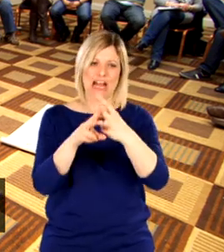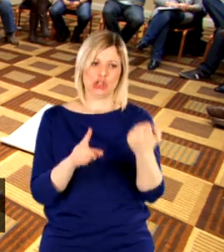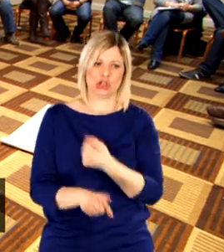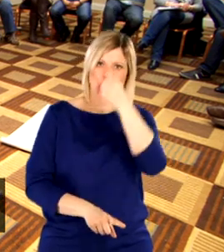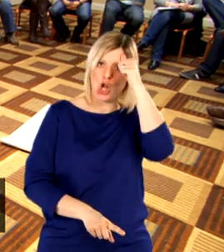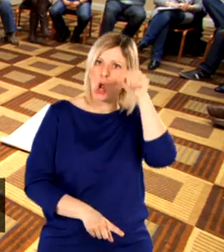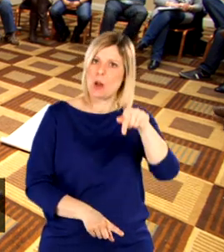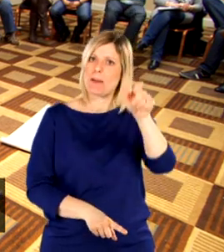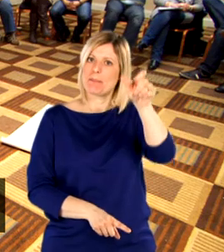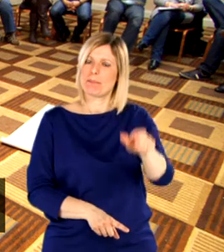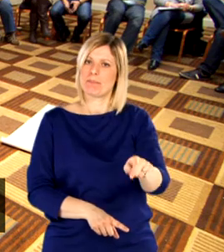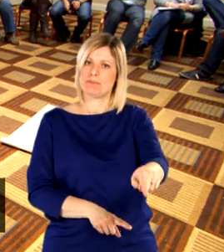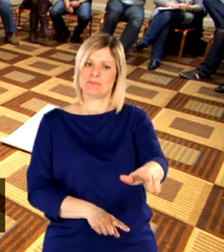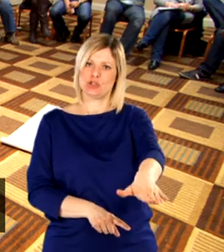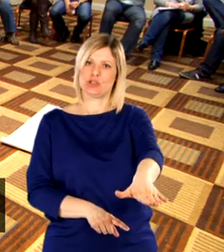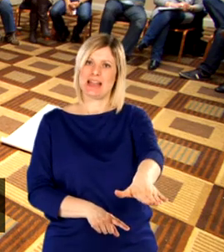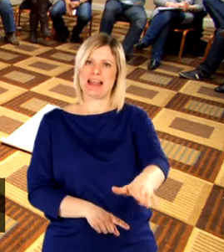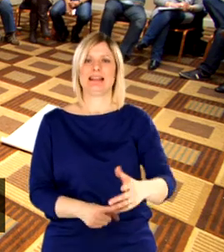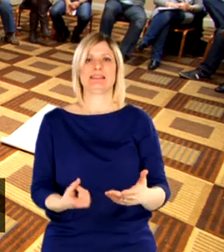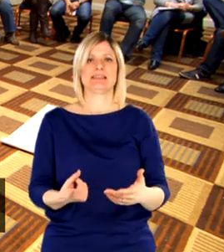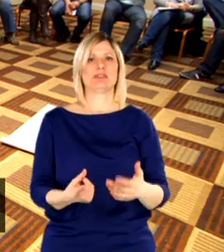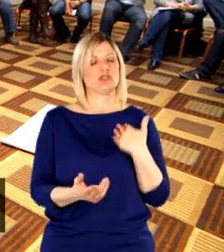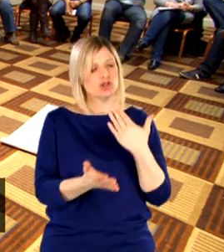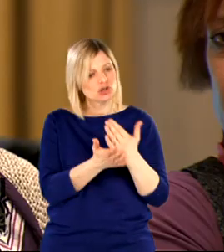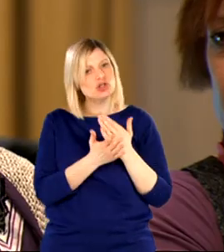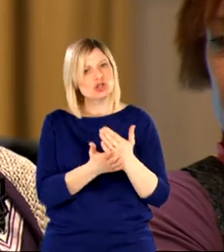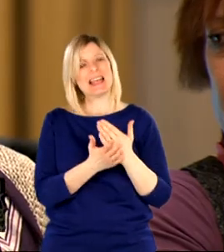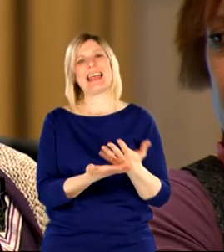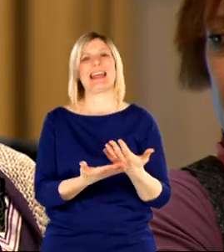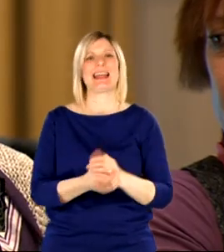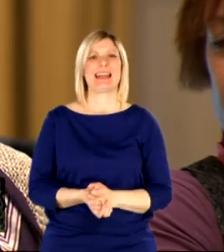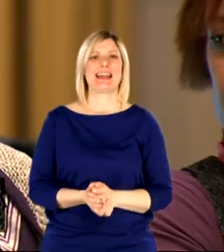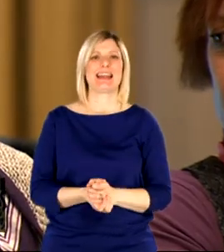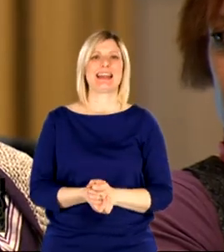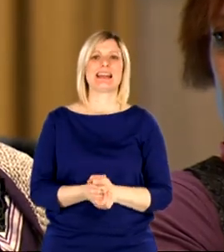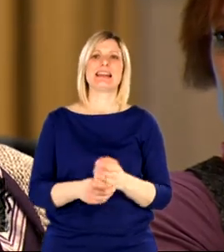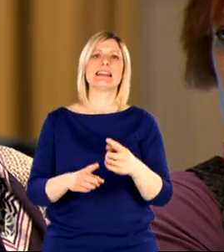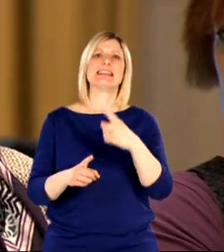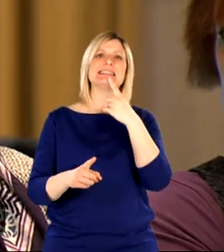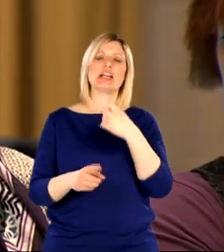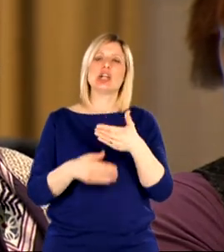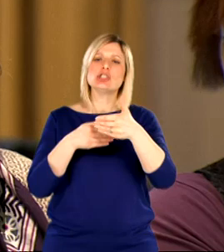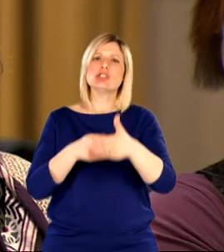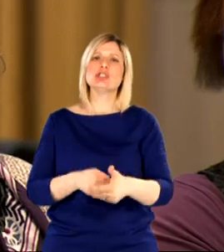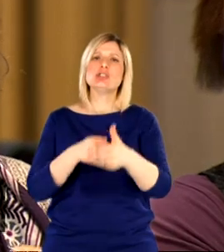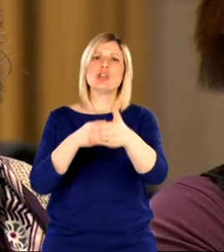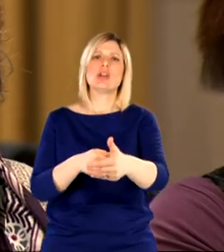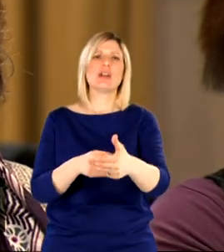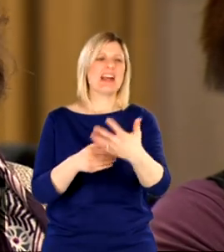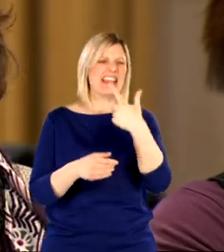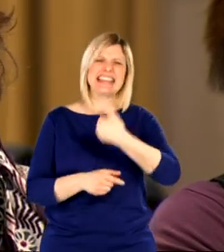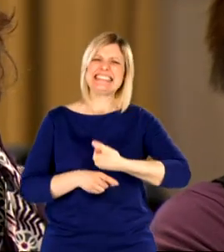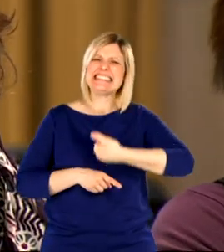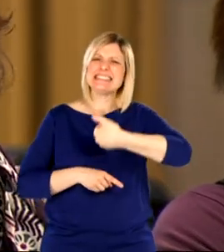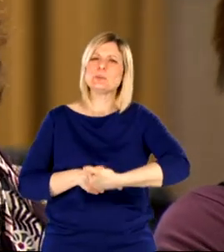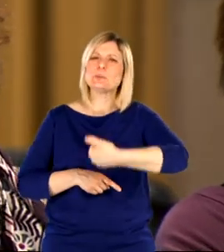about them, so they can all implement in their practice as well, so they should be shared. And they should review. I know you were saying termly, often in early years